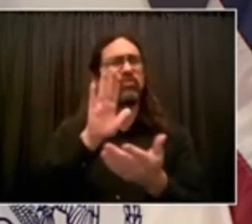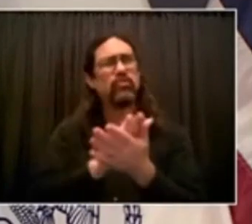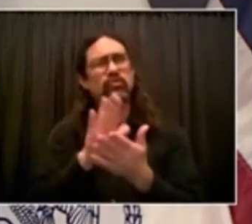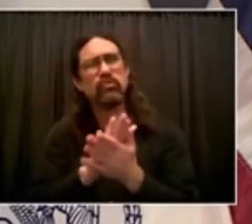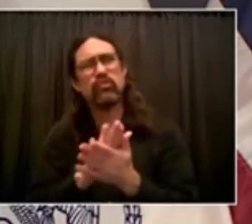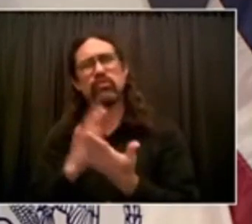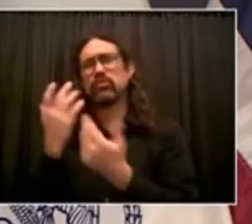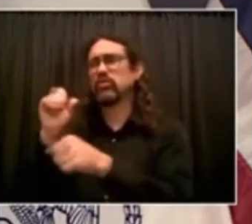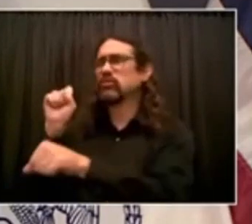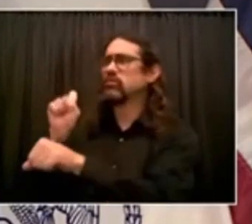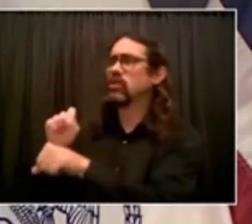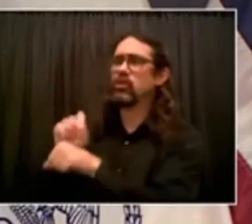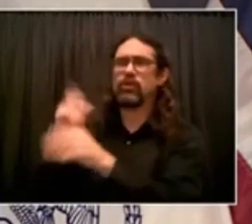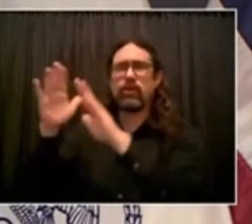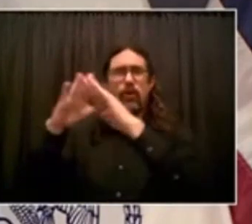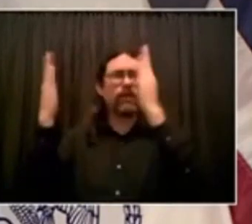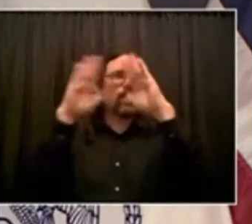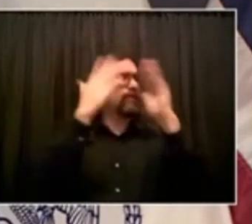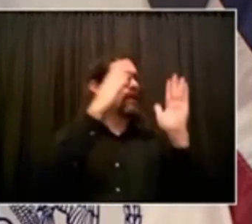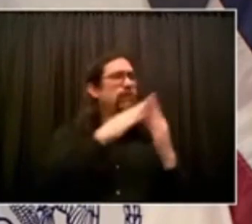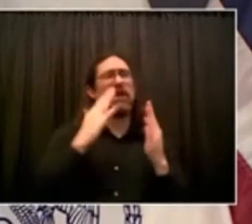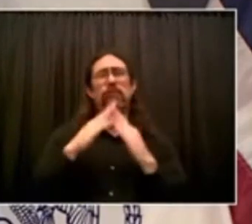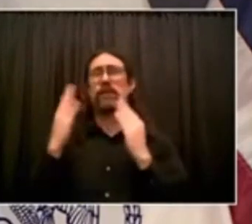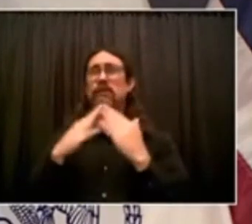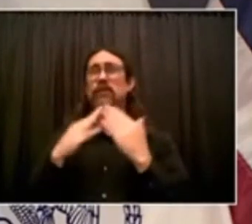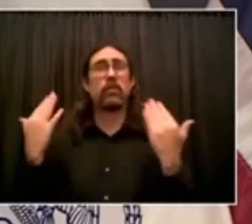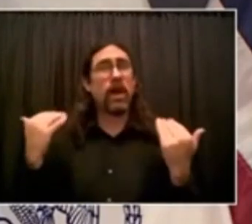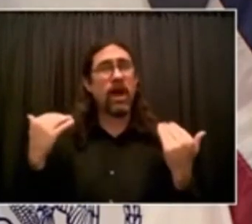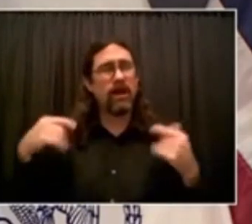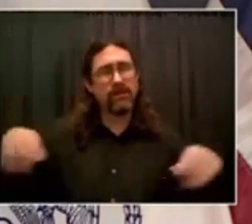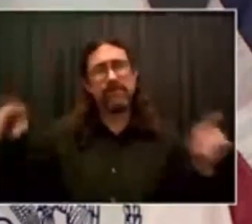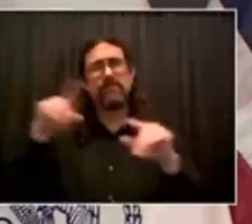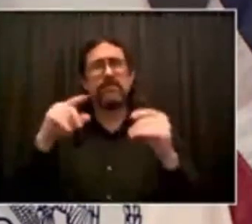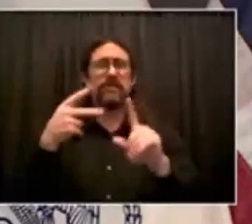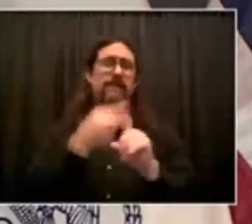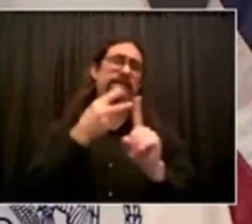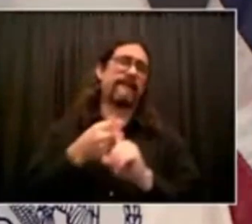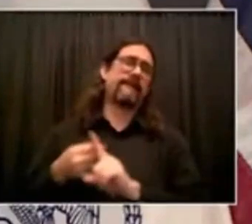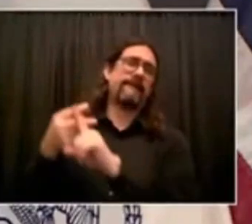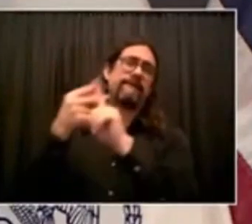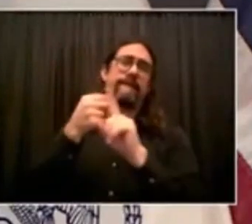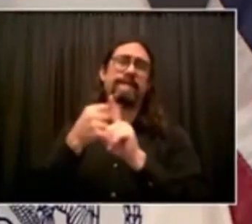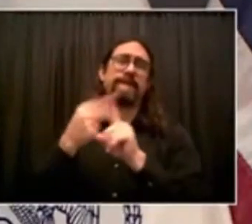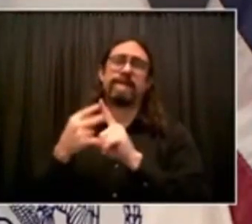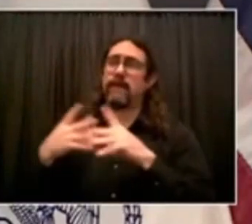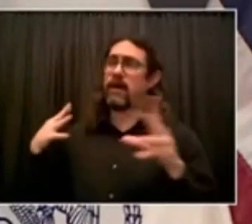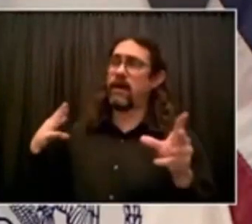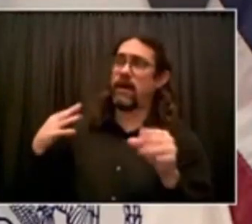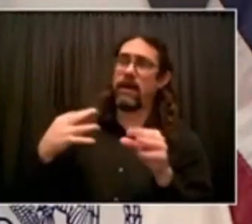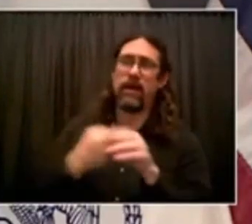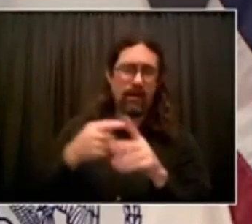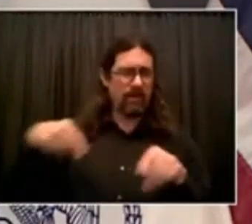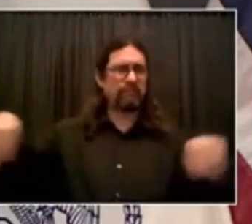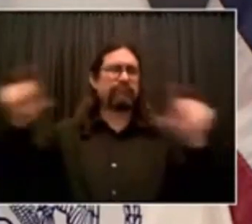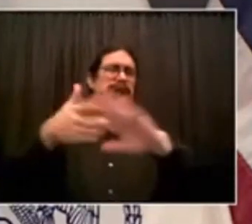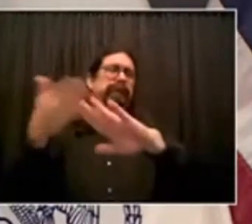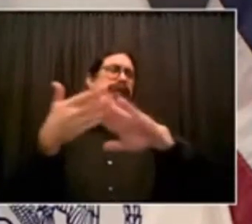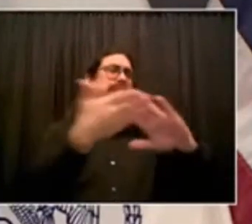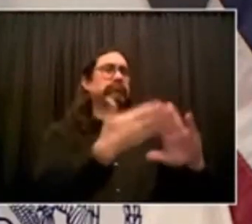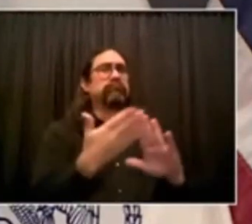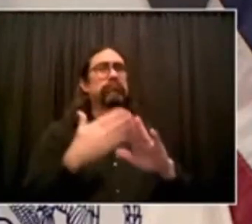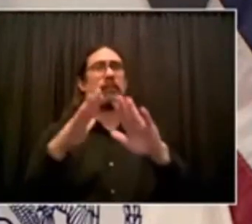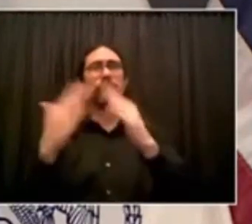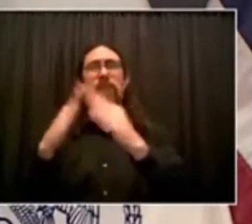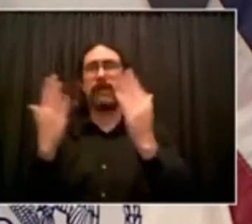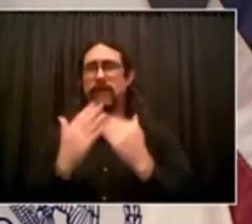use of vaccination. So that's why we are taking aggressive action today. We are not going back to what happened in 2020. We cannot allow that to happen. We're not going to